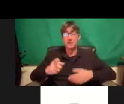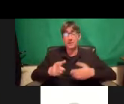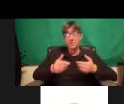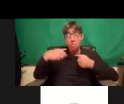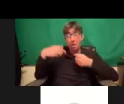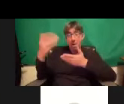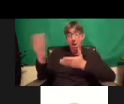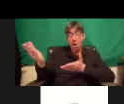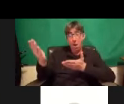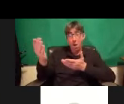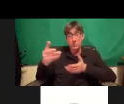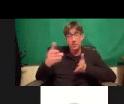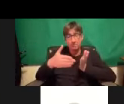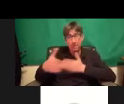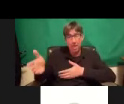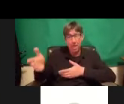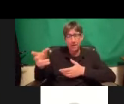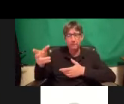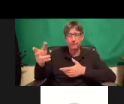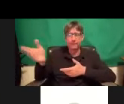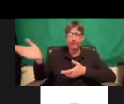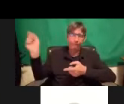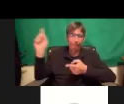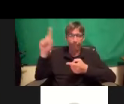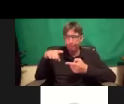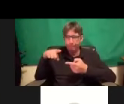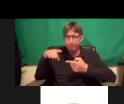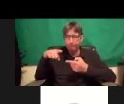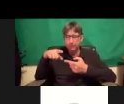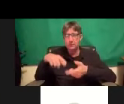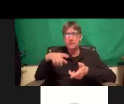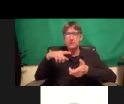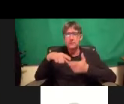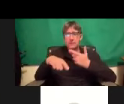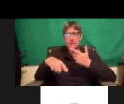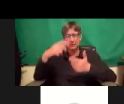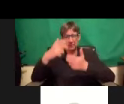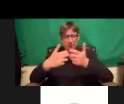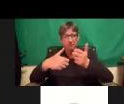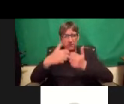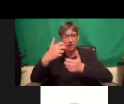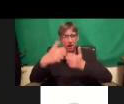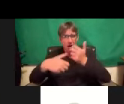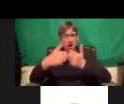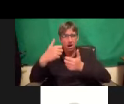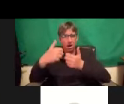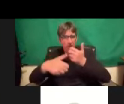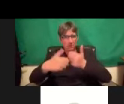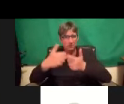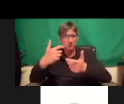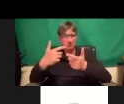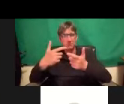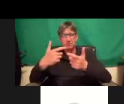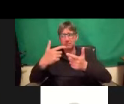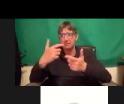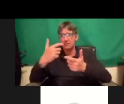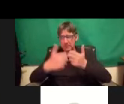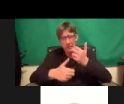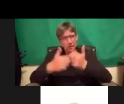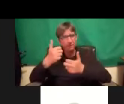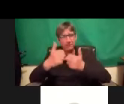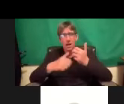make that very difficult for students who rely on public transportation. And a number